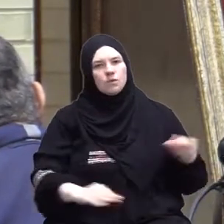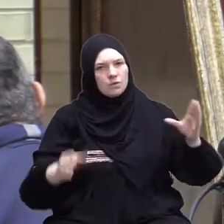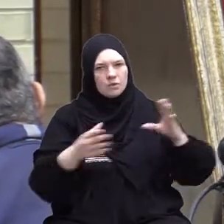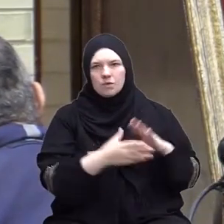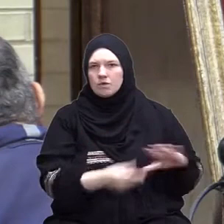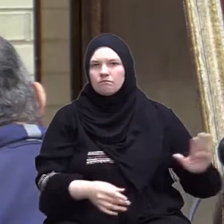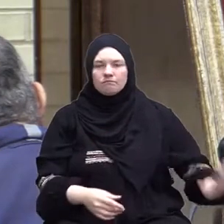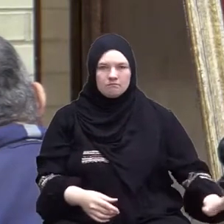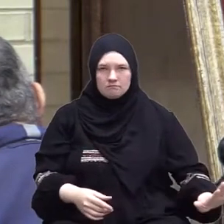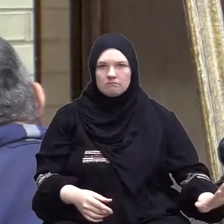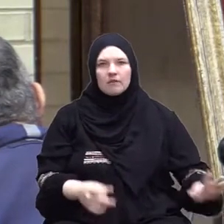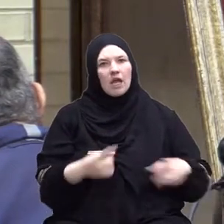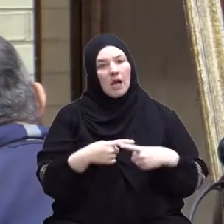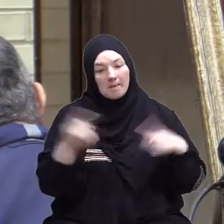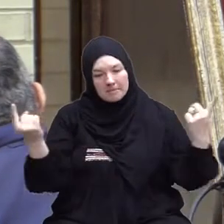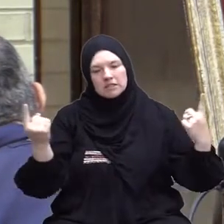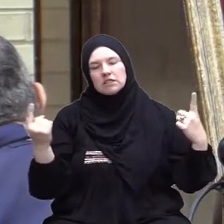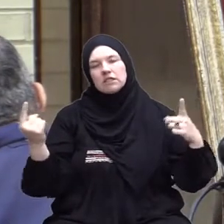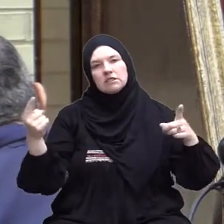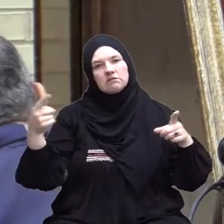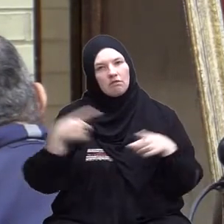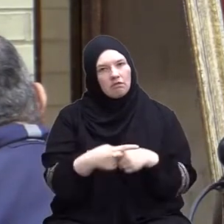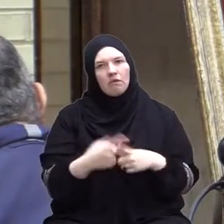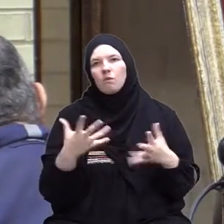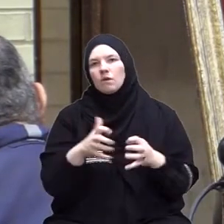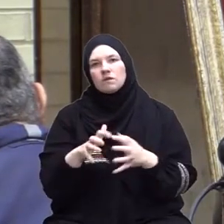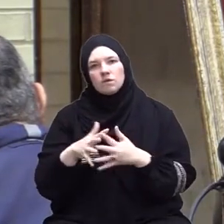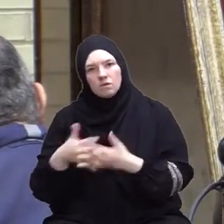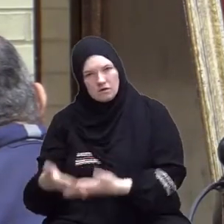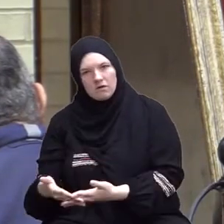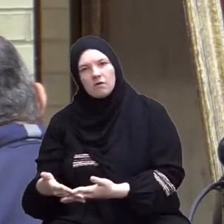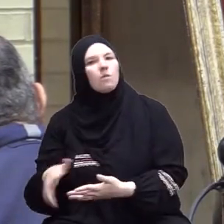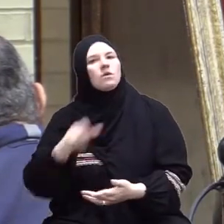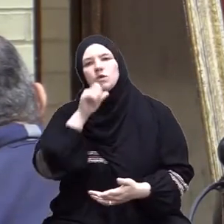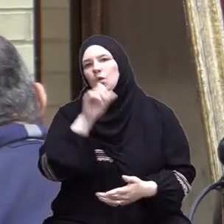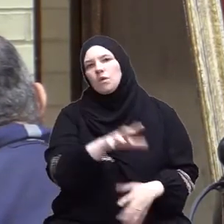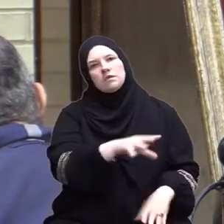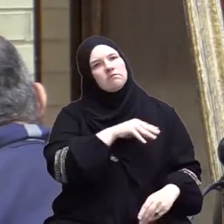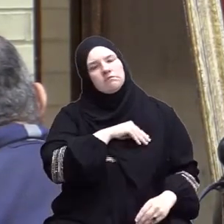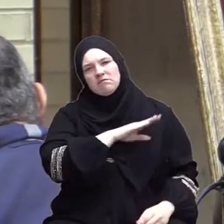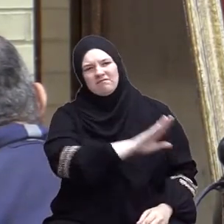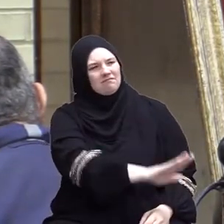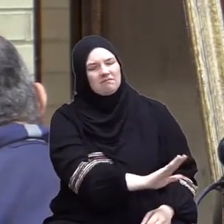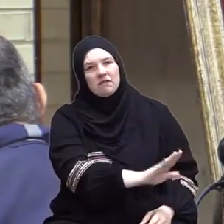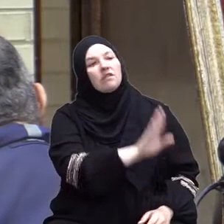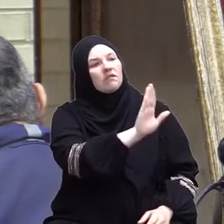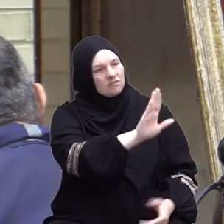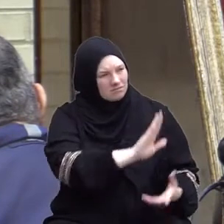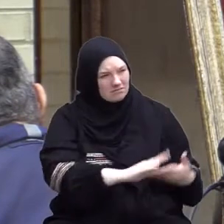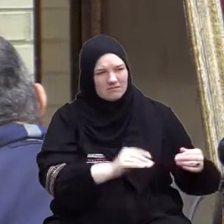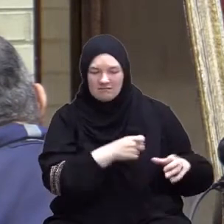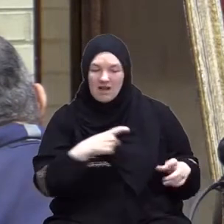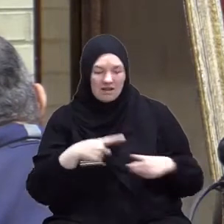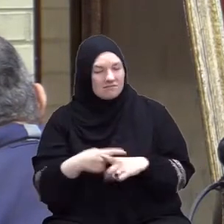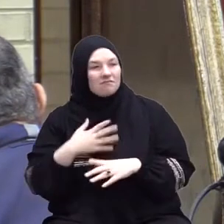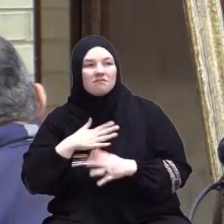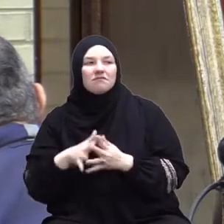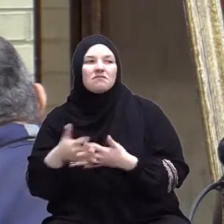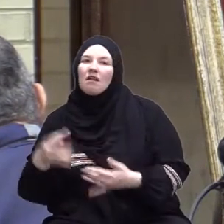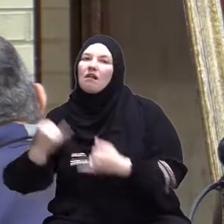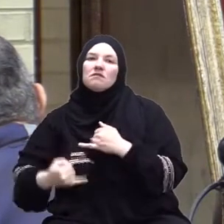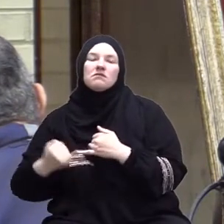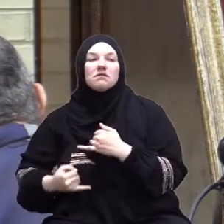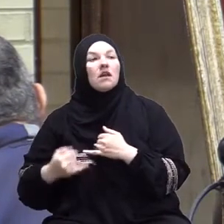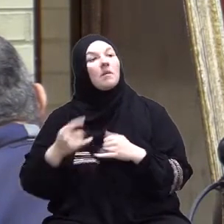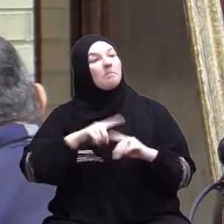that are opposite and contrary to what is in the Quran, we don't take it, because it's contrary to the Quran. If you